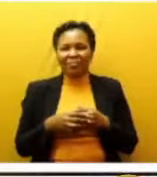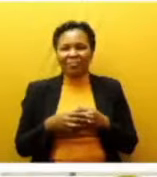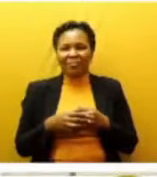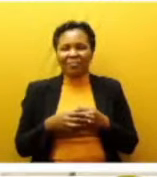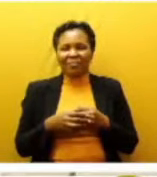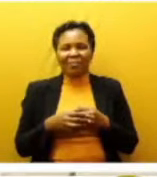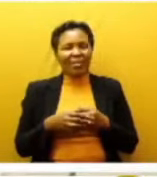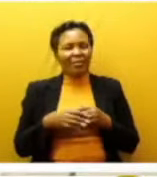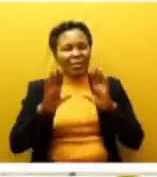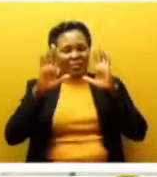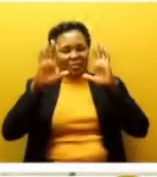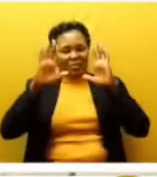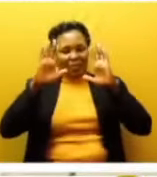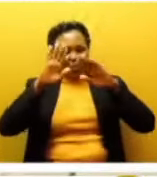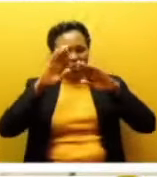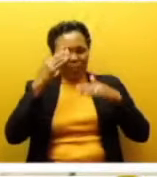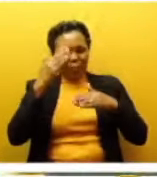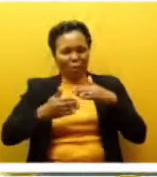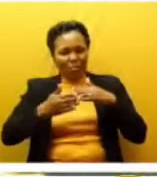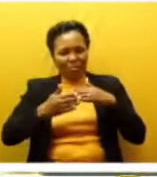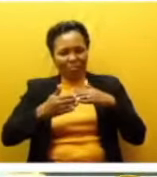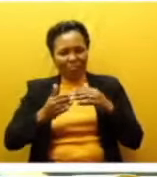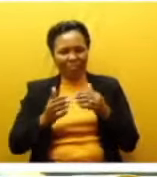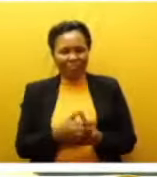I rest my case.